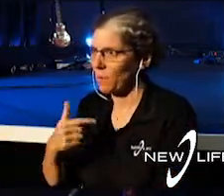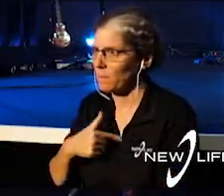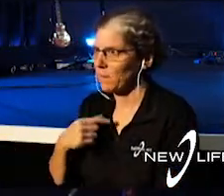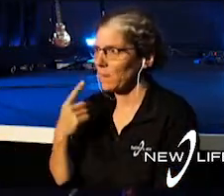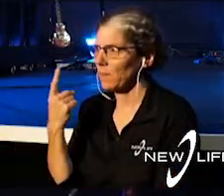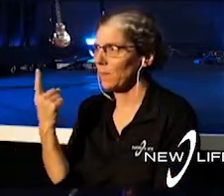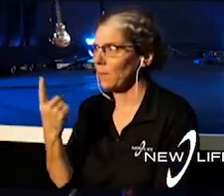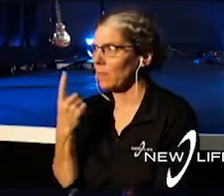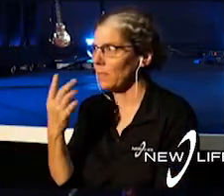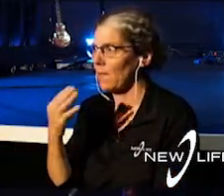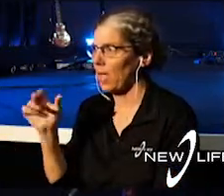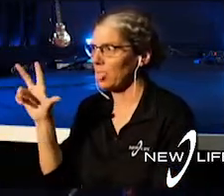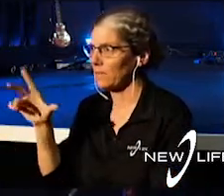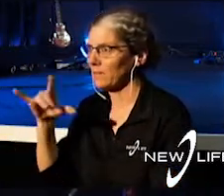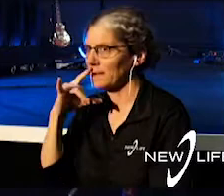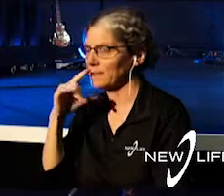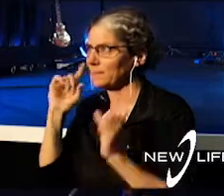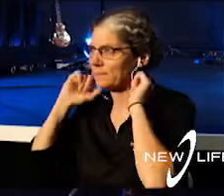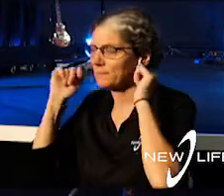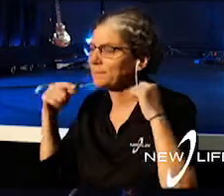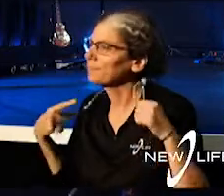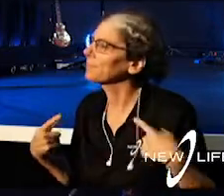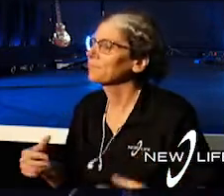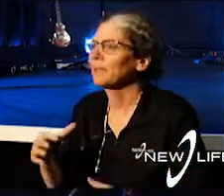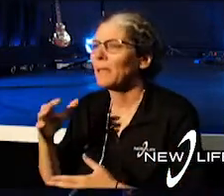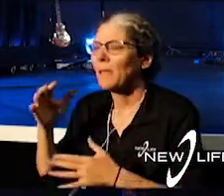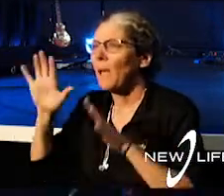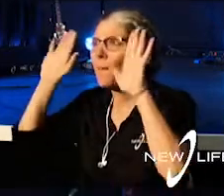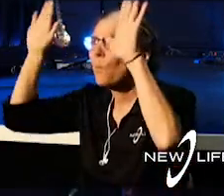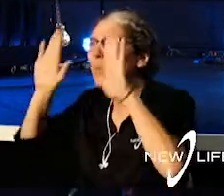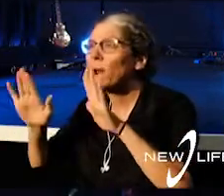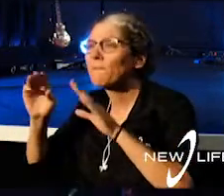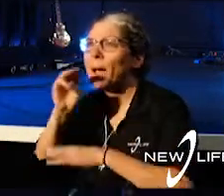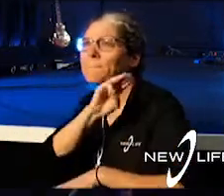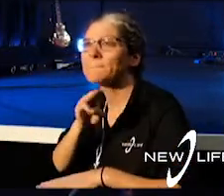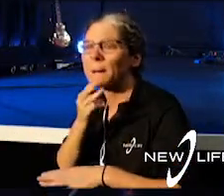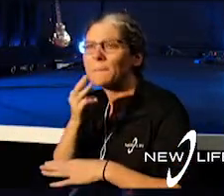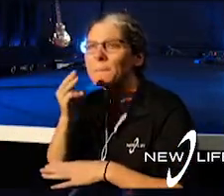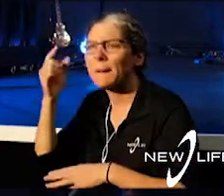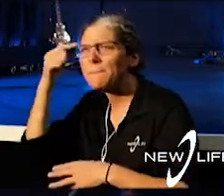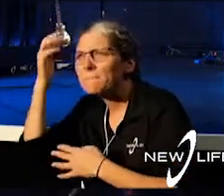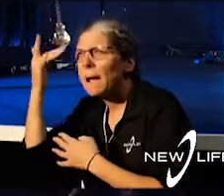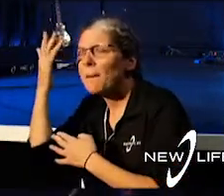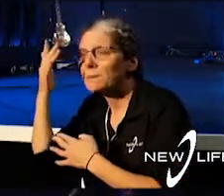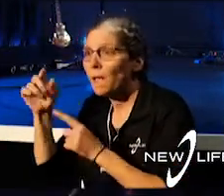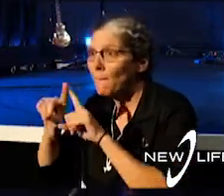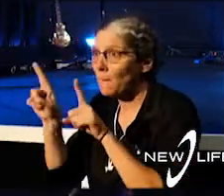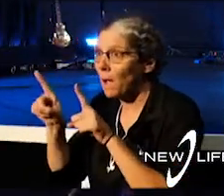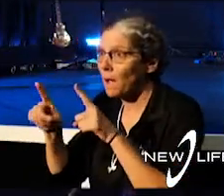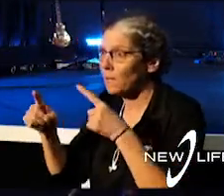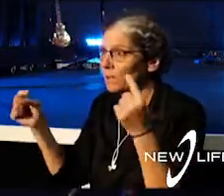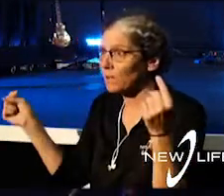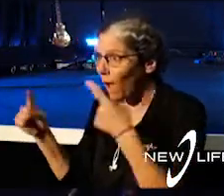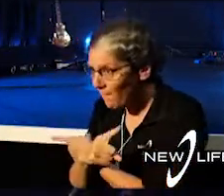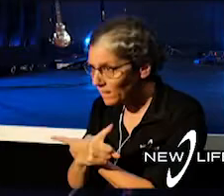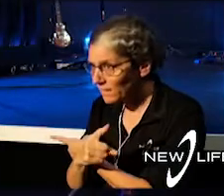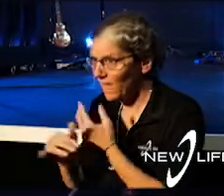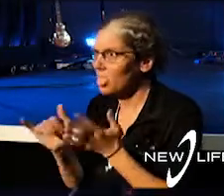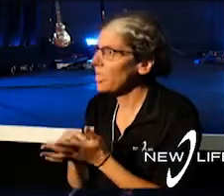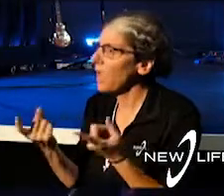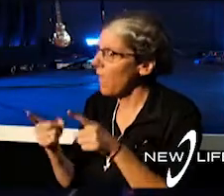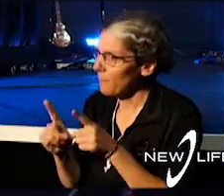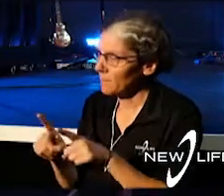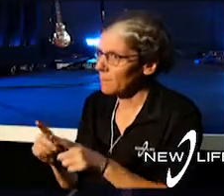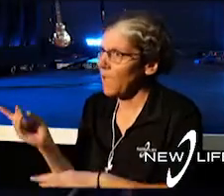And it was fun, and there were lots of memories. But there was also some conflict. Not a day